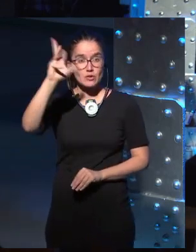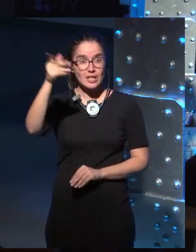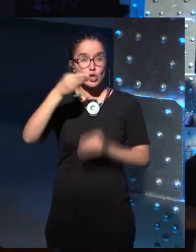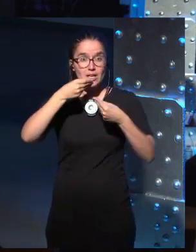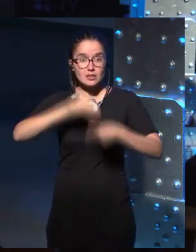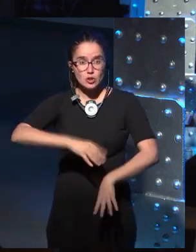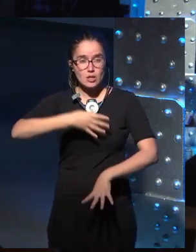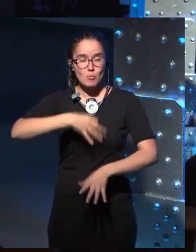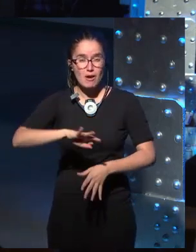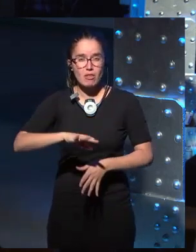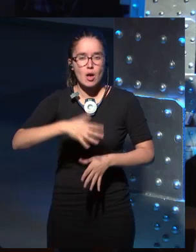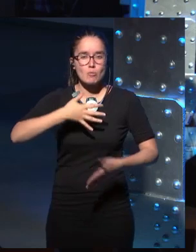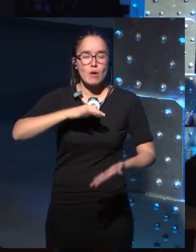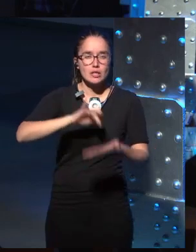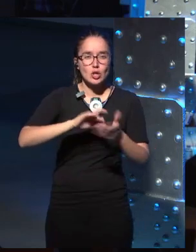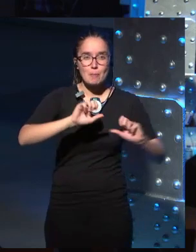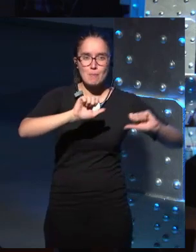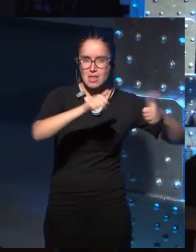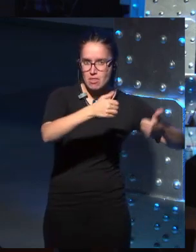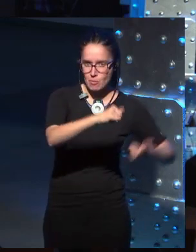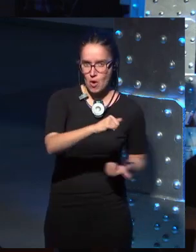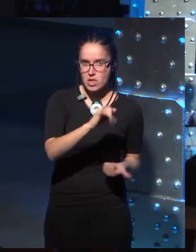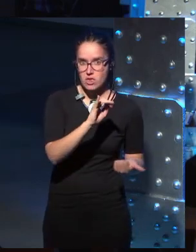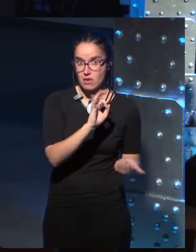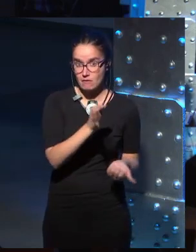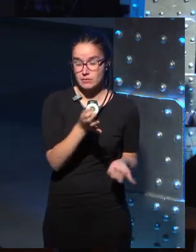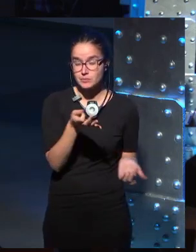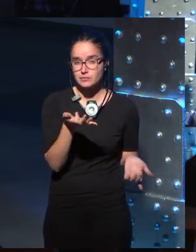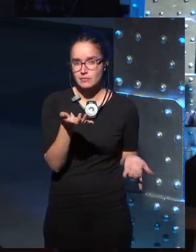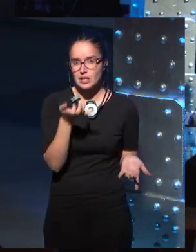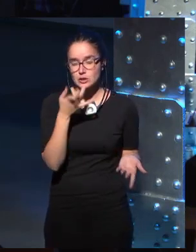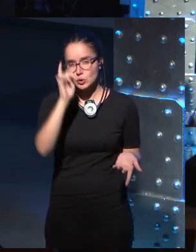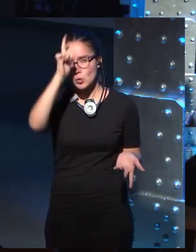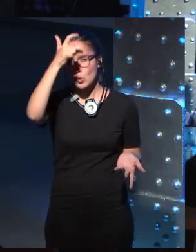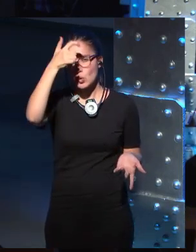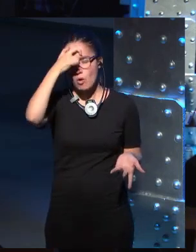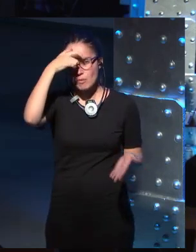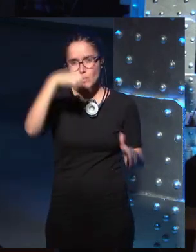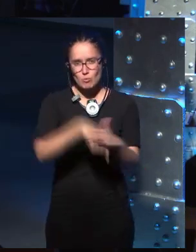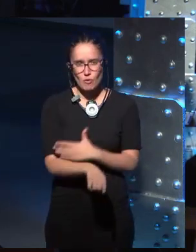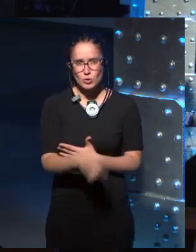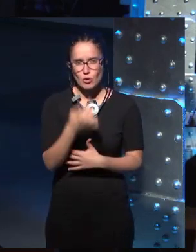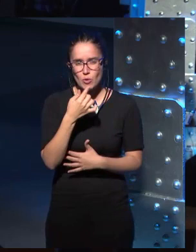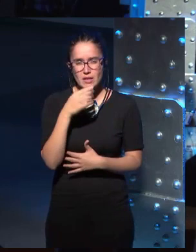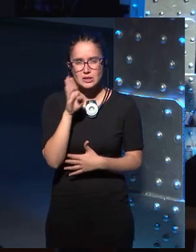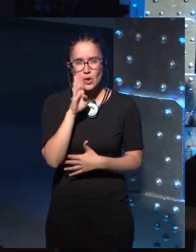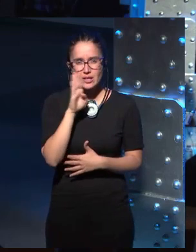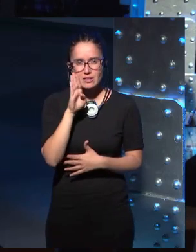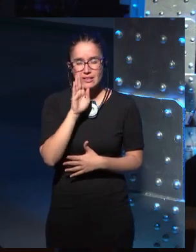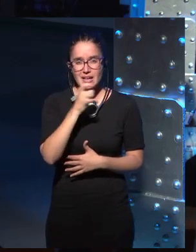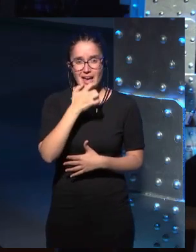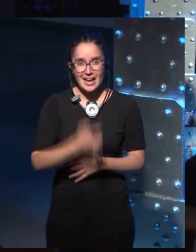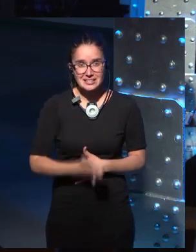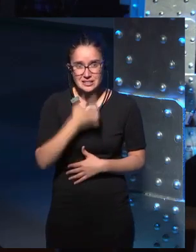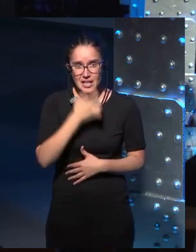a beginning. And this is such a deep concept that, as I said, Einstein himself refused to believe